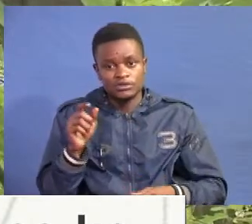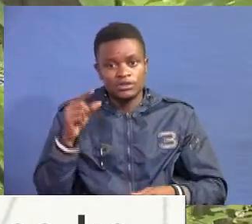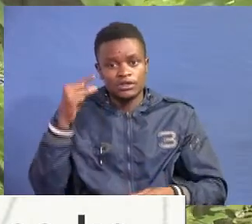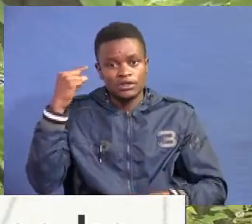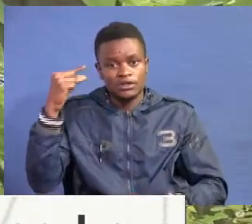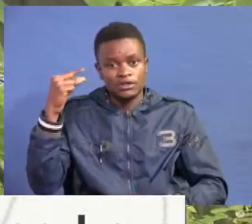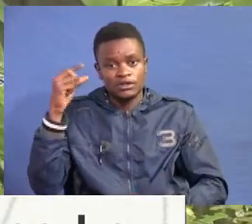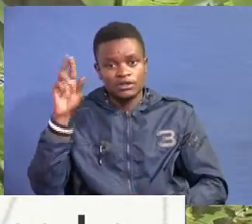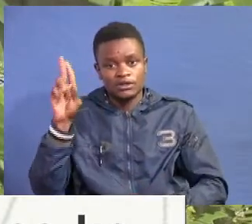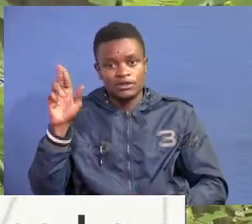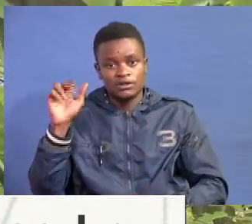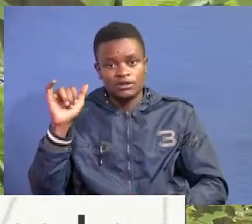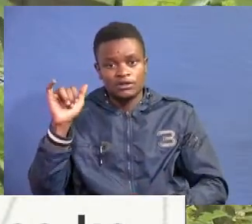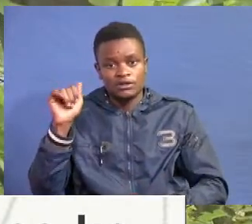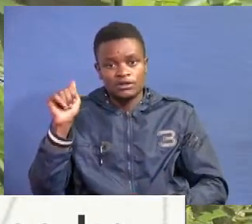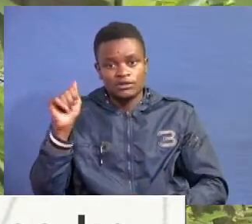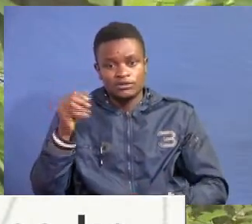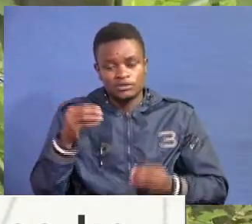In this meeting,